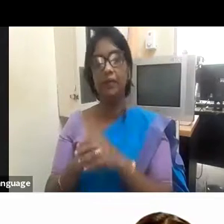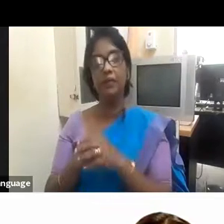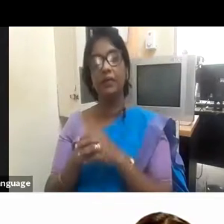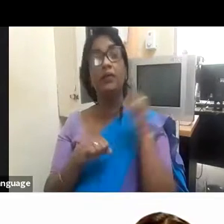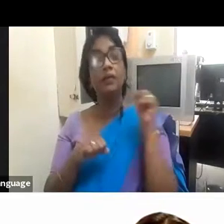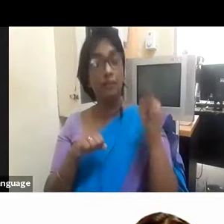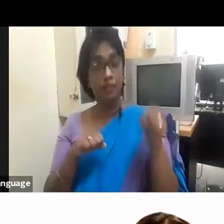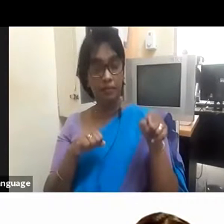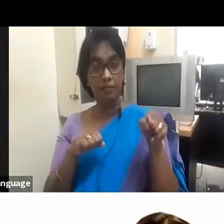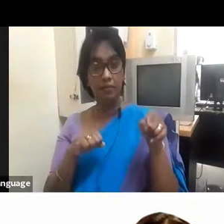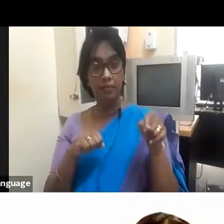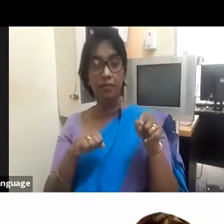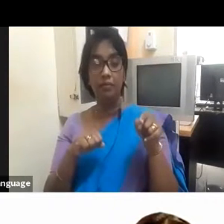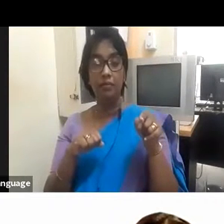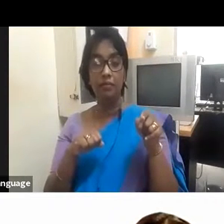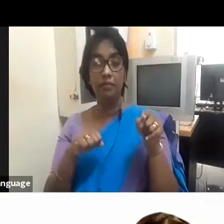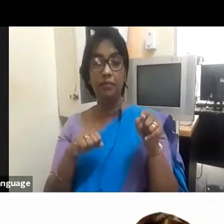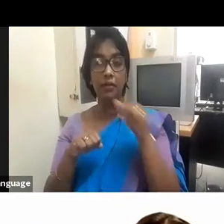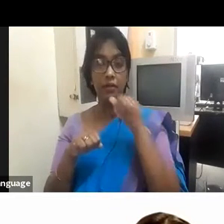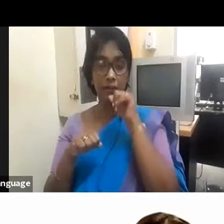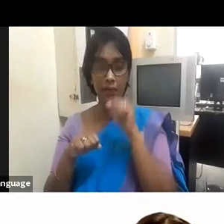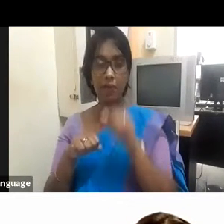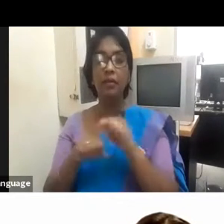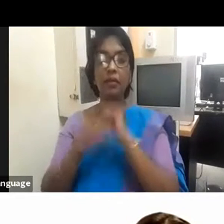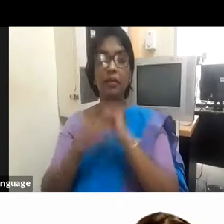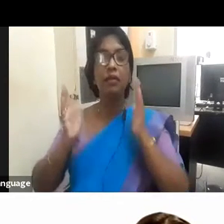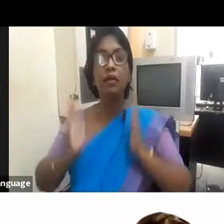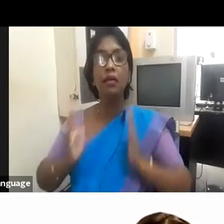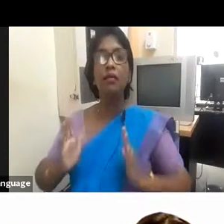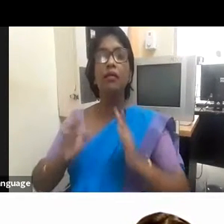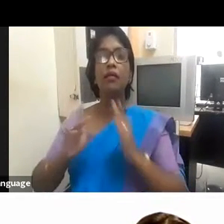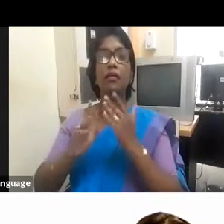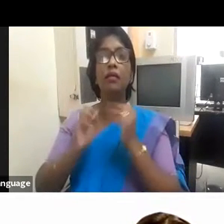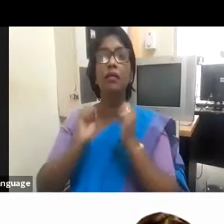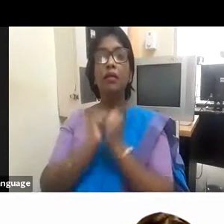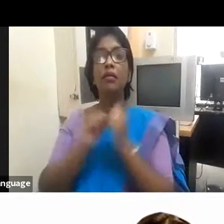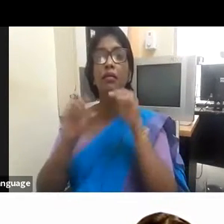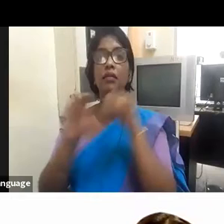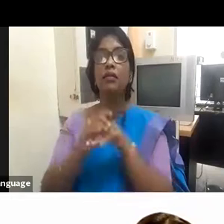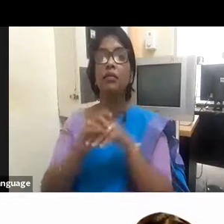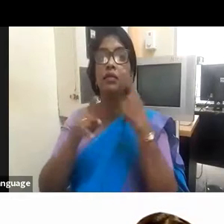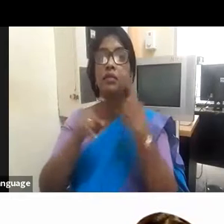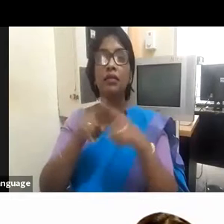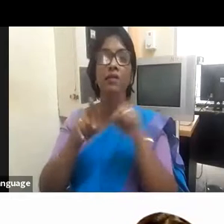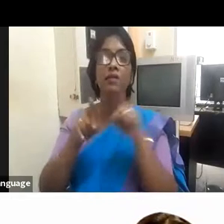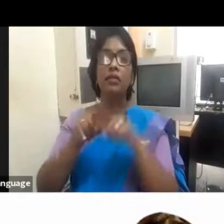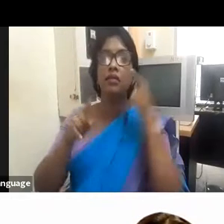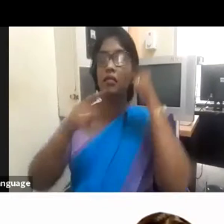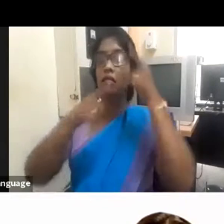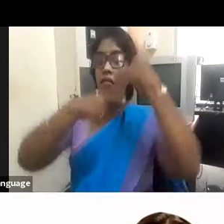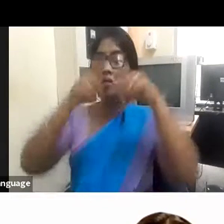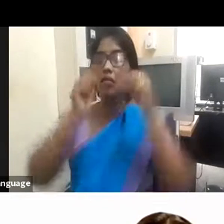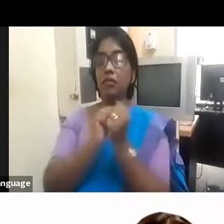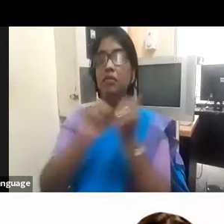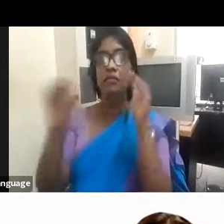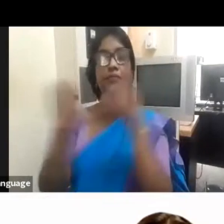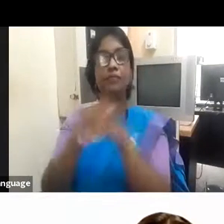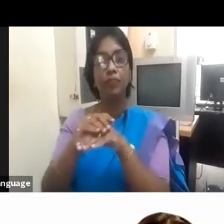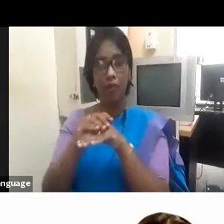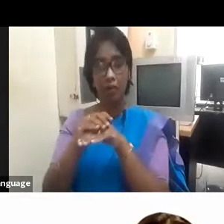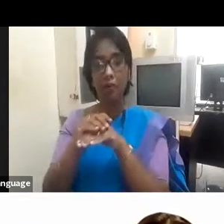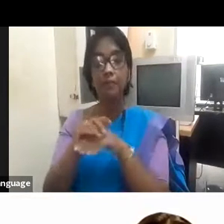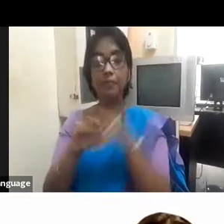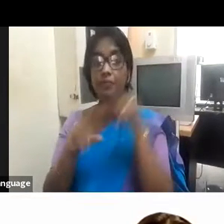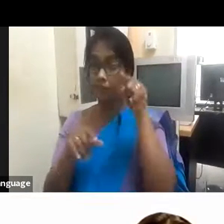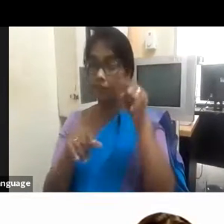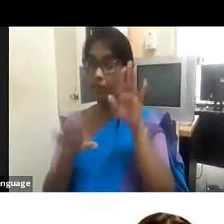ill, but it also needs to have other aspects covering as well, because you are not now only hiring just a skilled